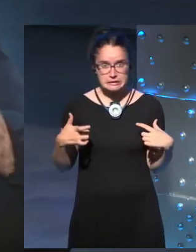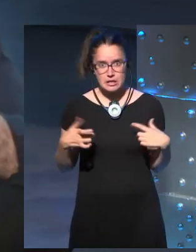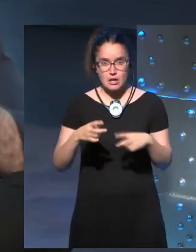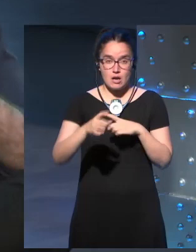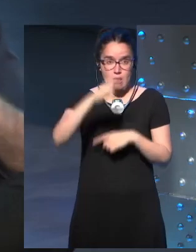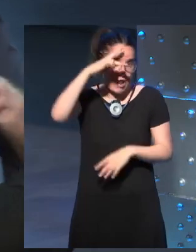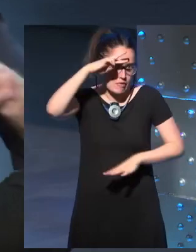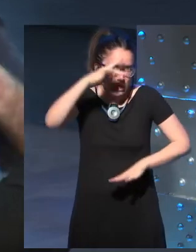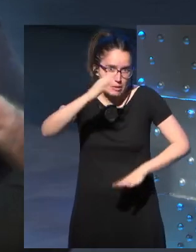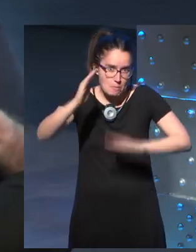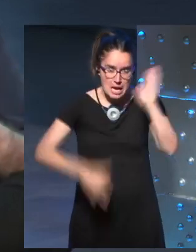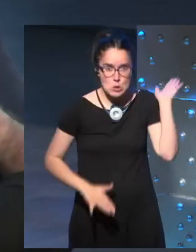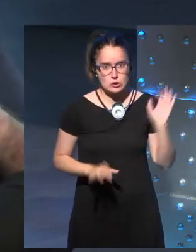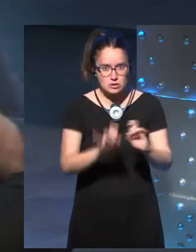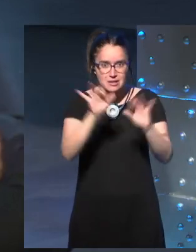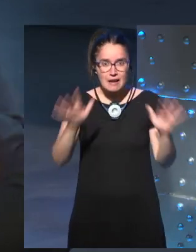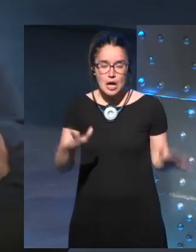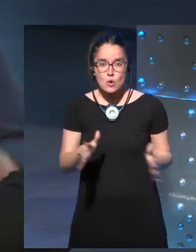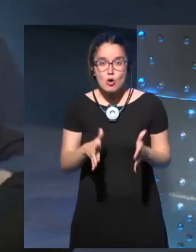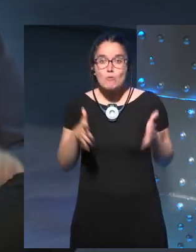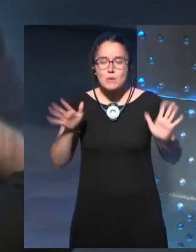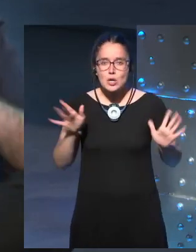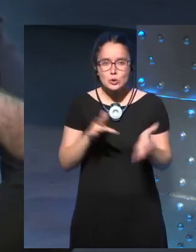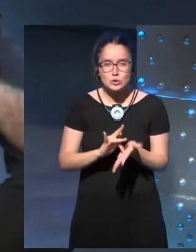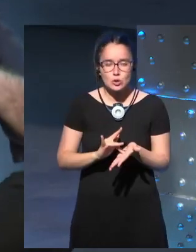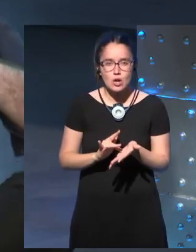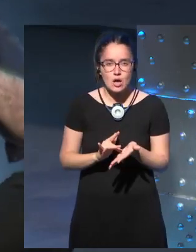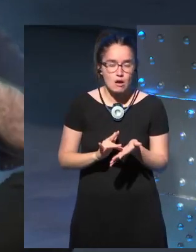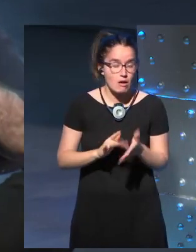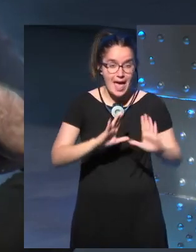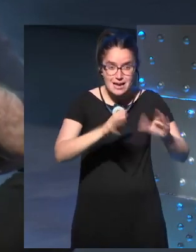they have the shirts and they have their teams, and